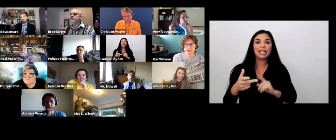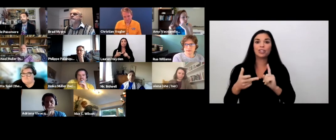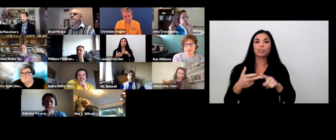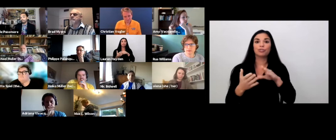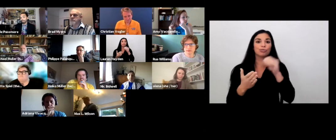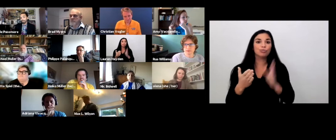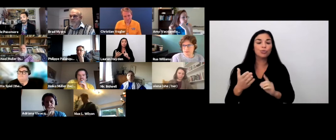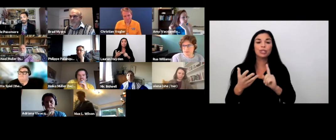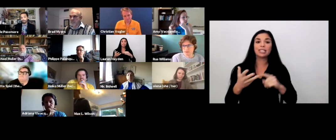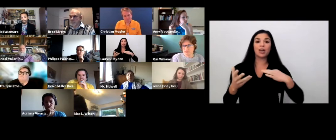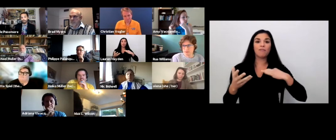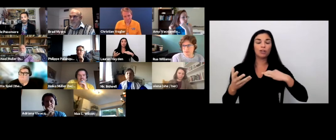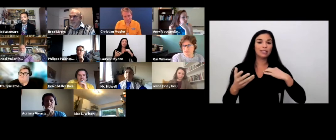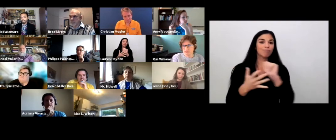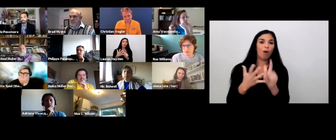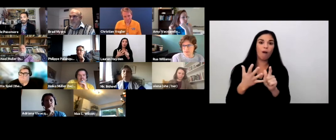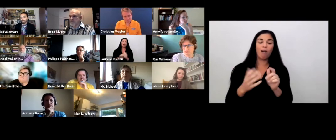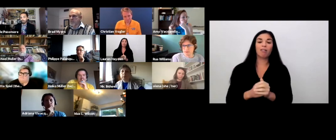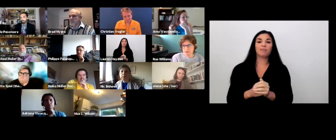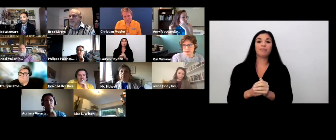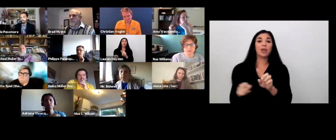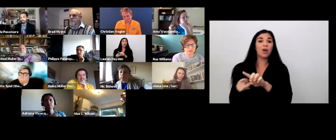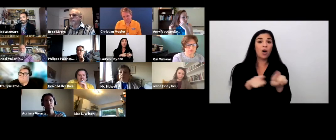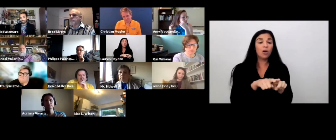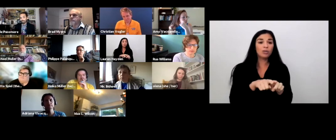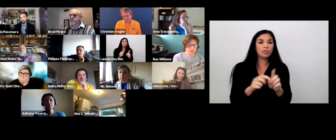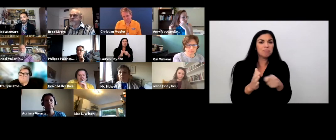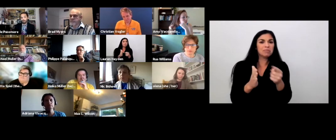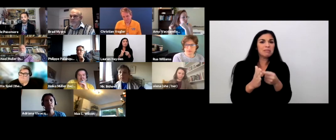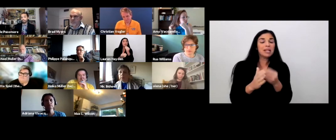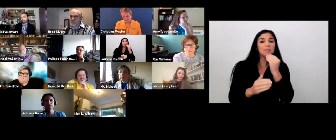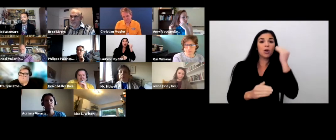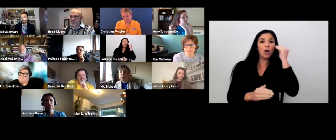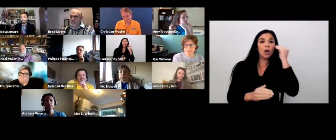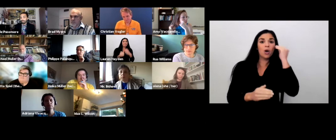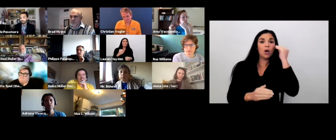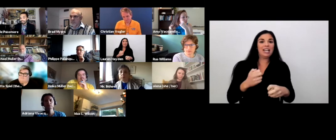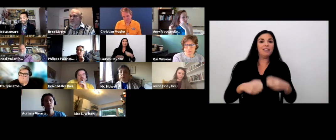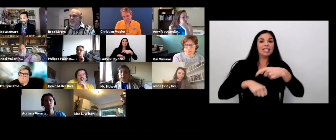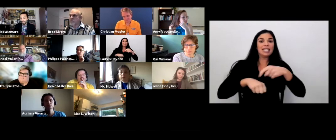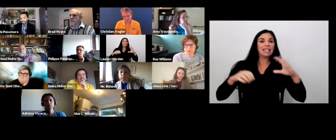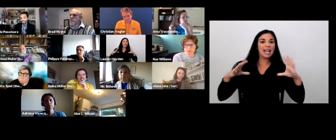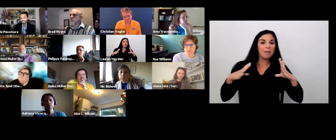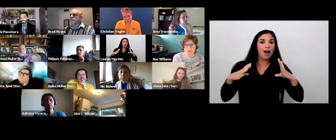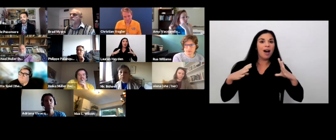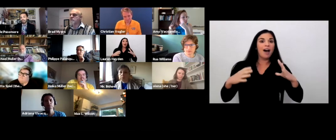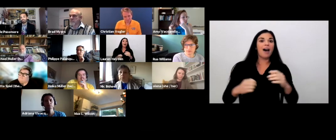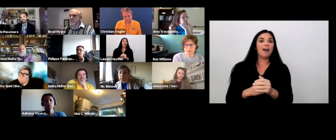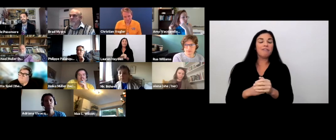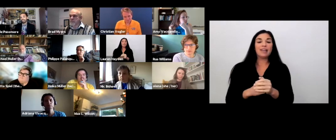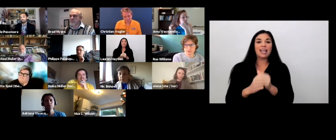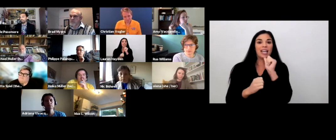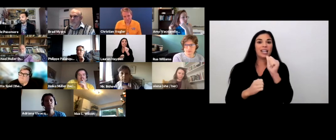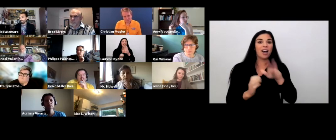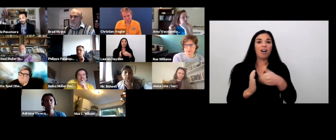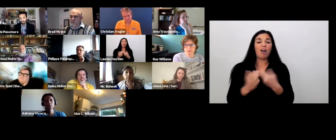There are also practical issues where it's hard to take time off at home when the conference is virtual. Not all aspects can be virtually simulated,